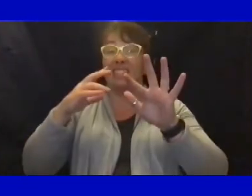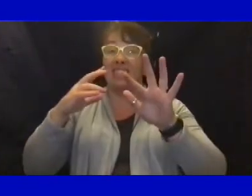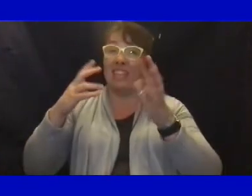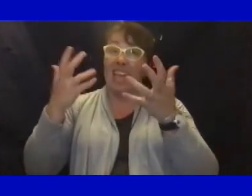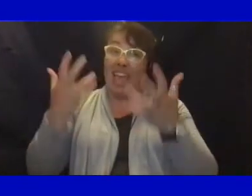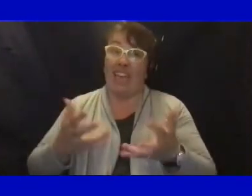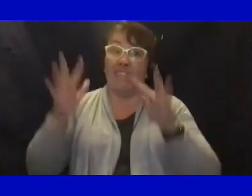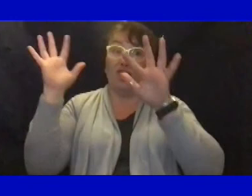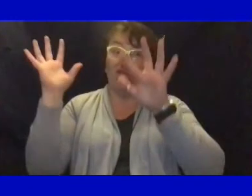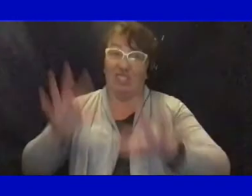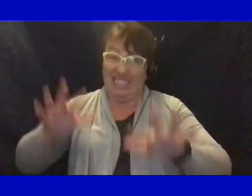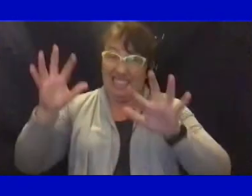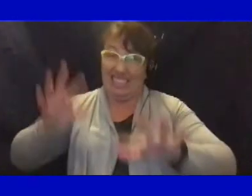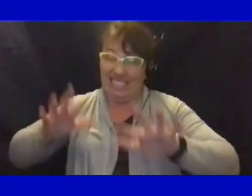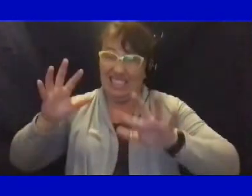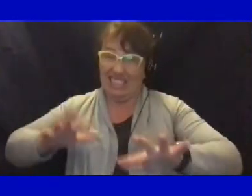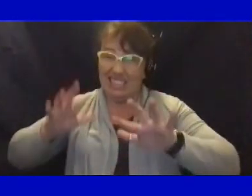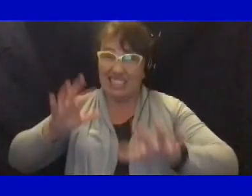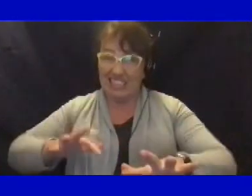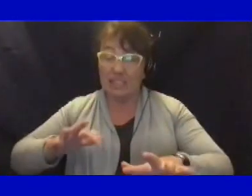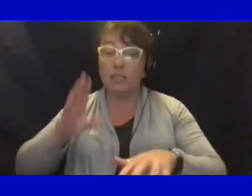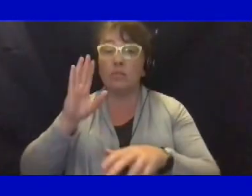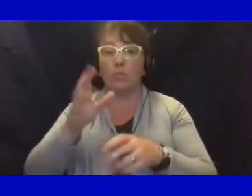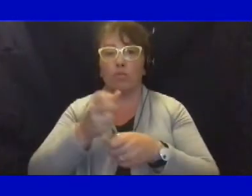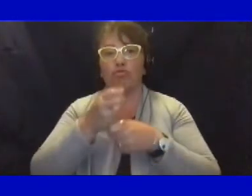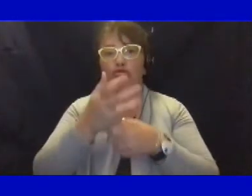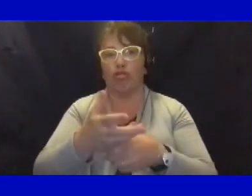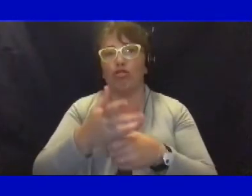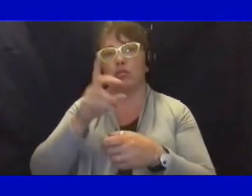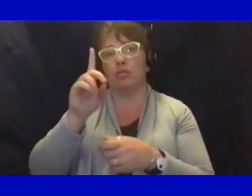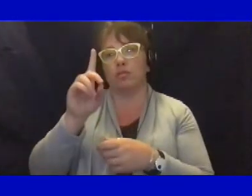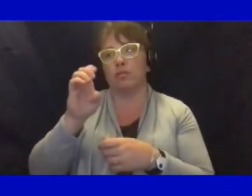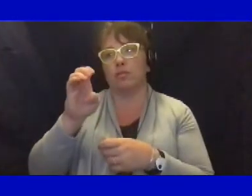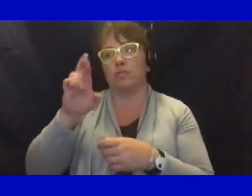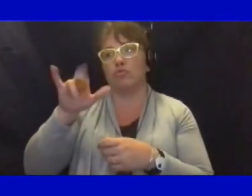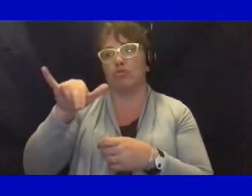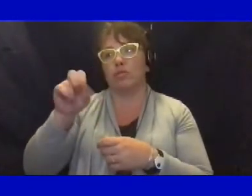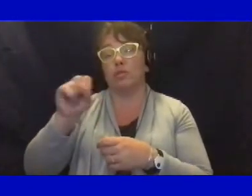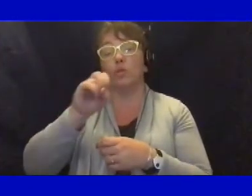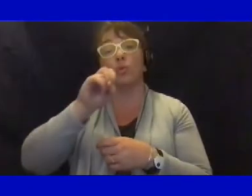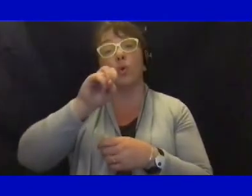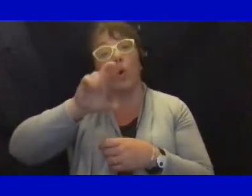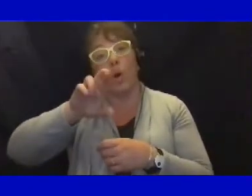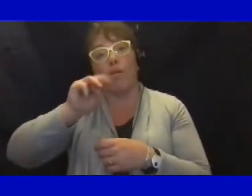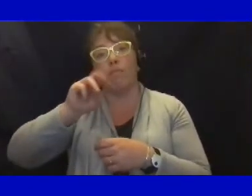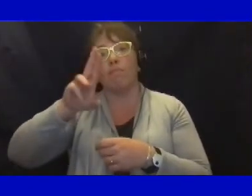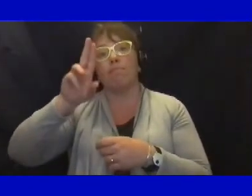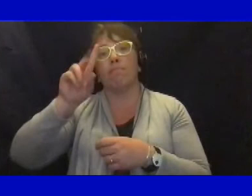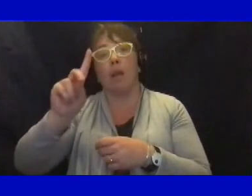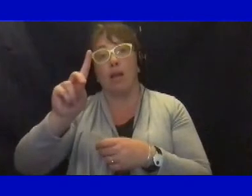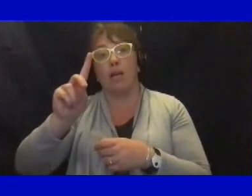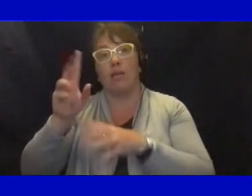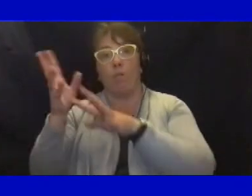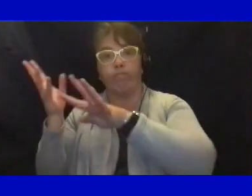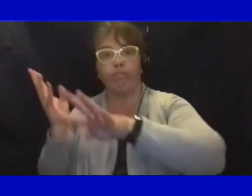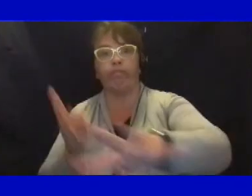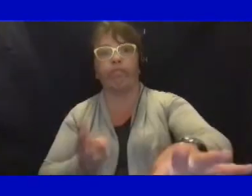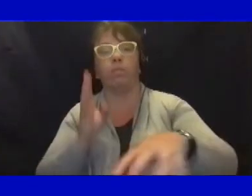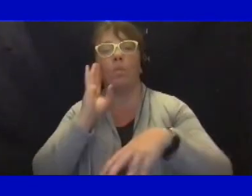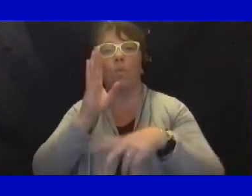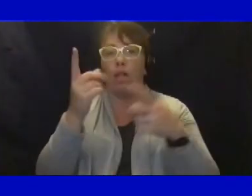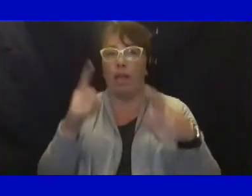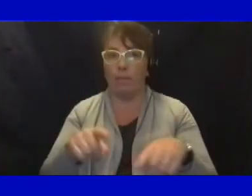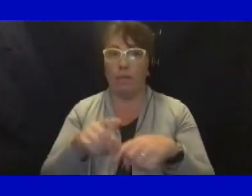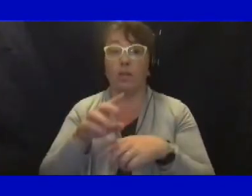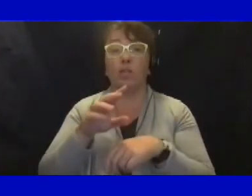that could cause a debris flow or mudslide on the burn scar. So the watch is really critical. That's